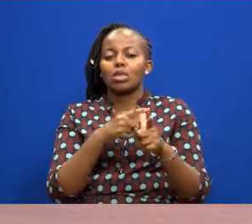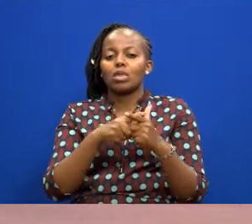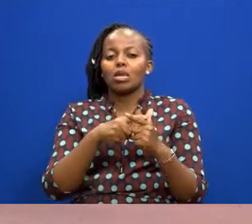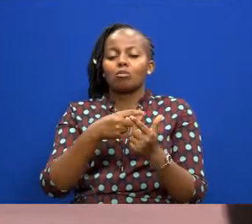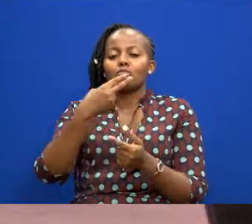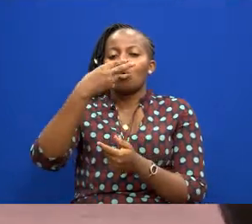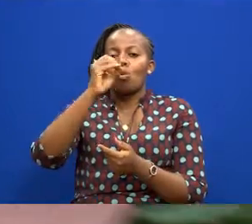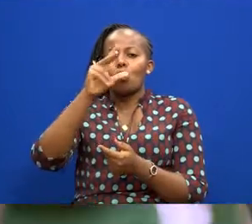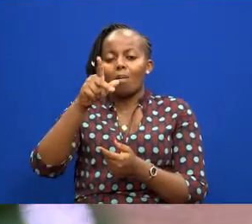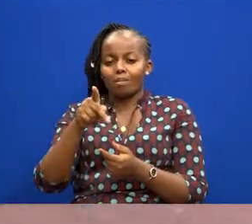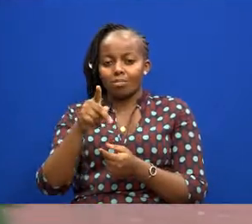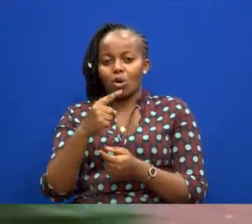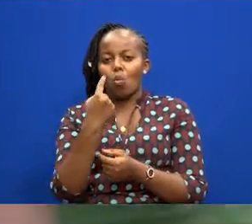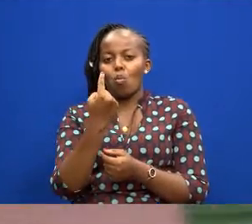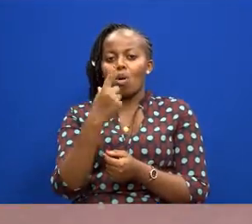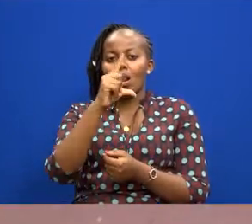Haya, who's next?